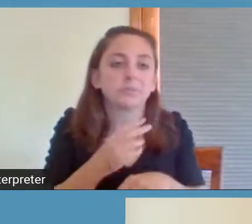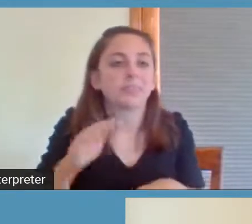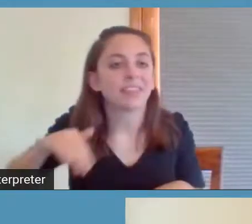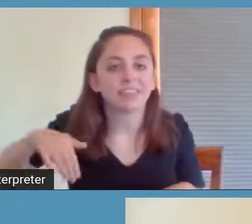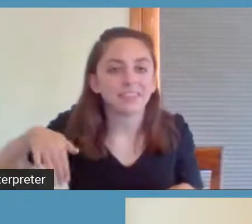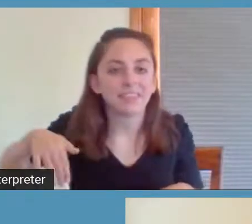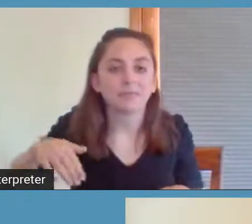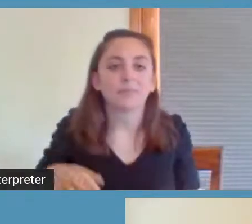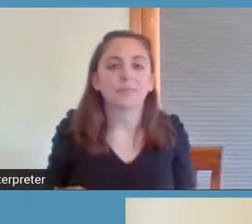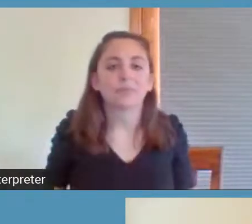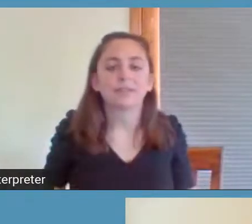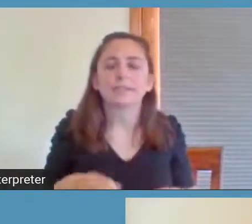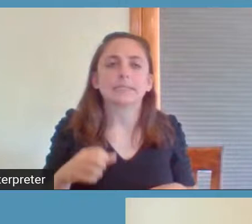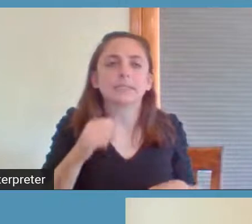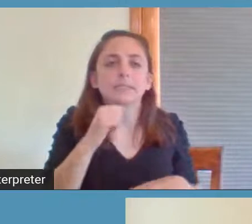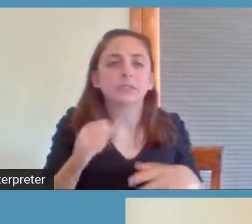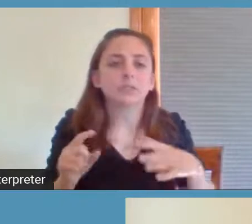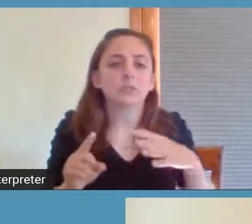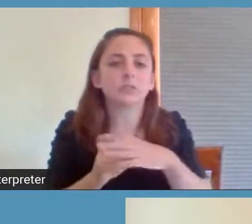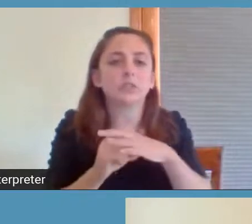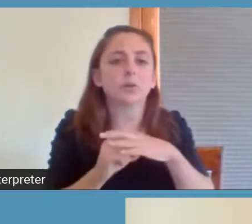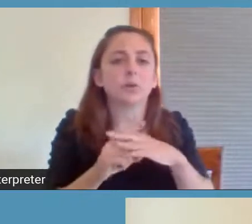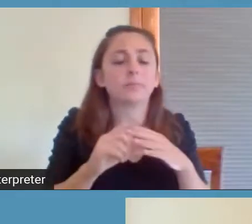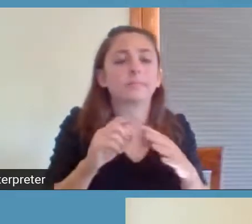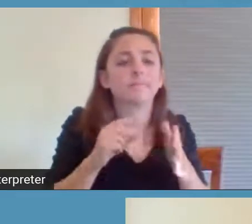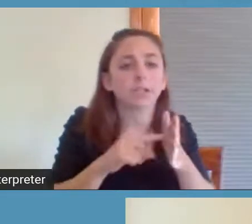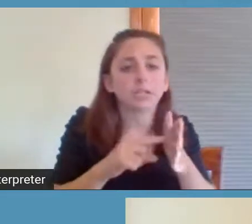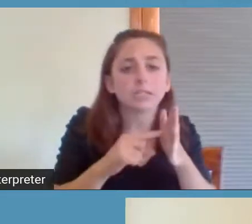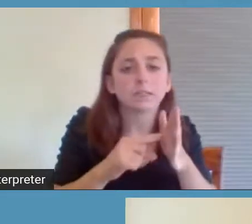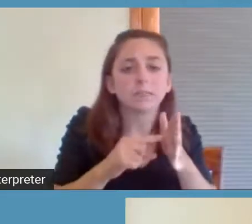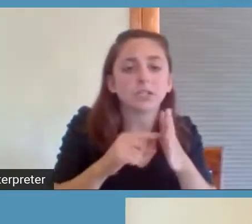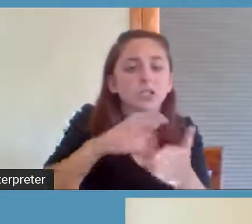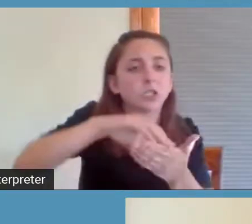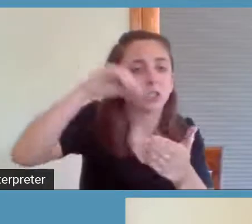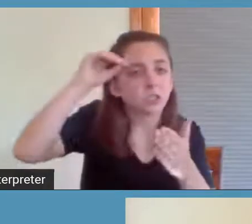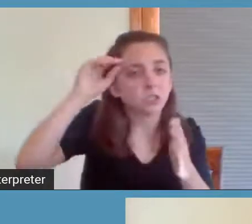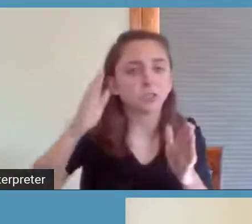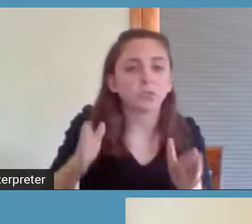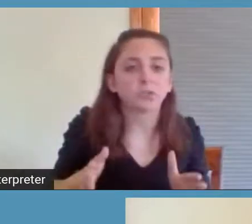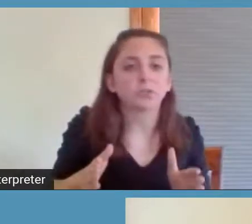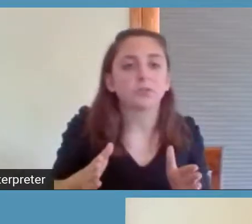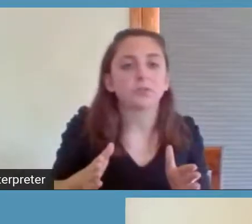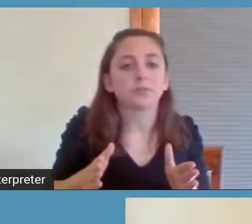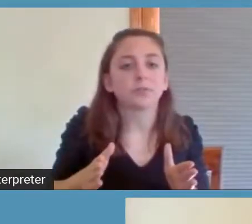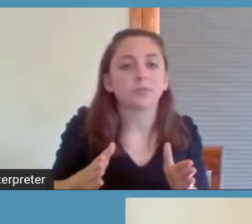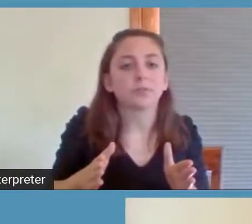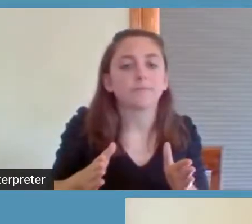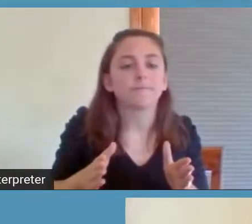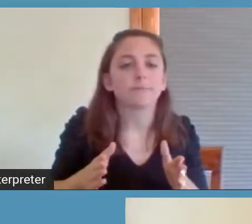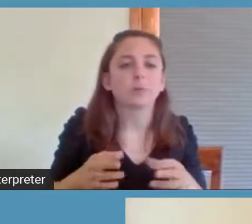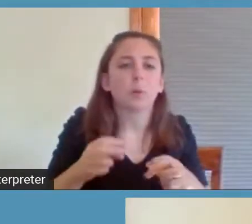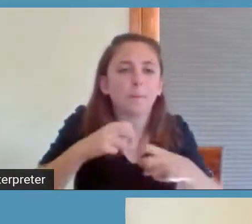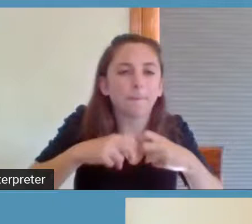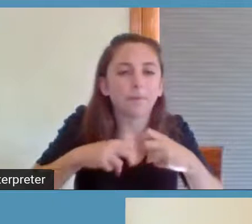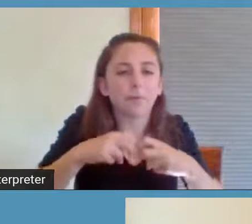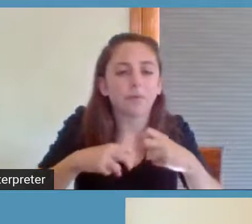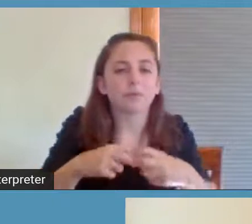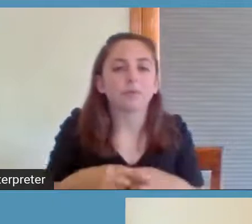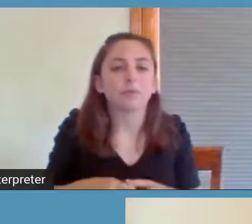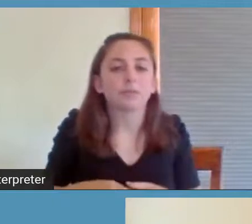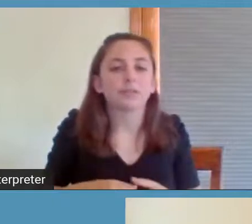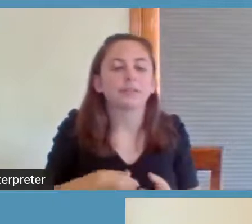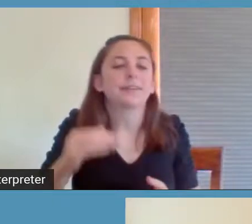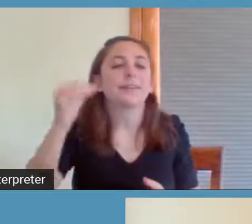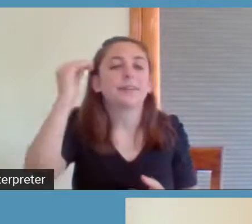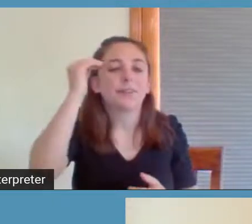it didn't come up for this particular exhibition because the students were, it was an issue for them. But I know because there's